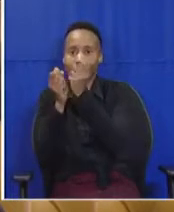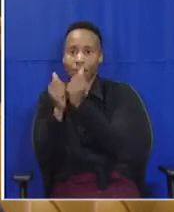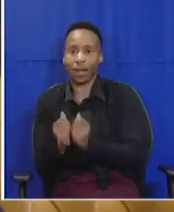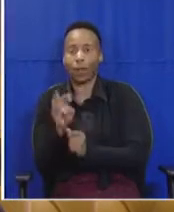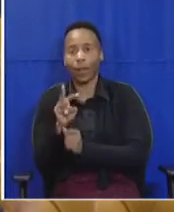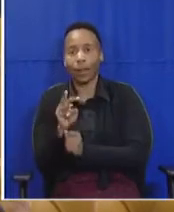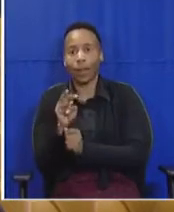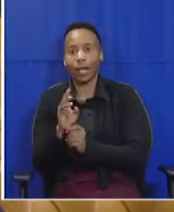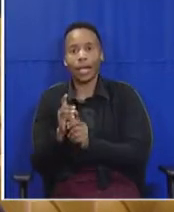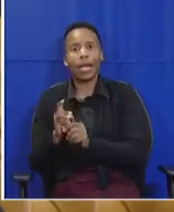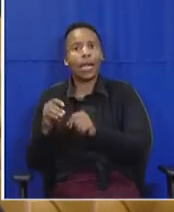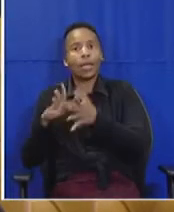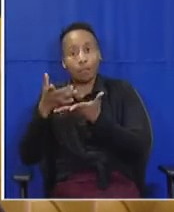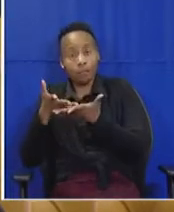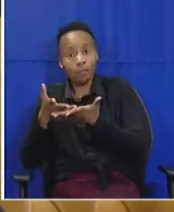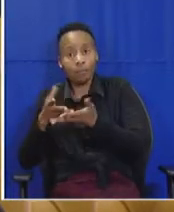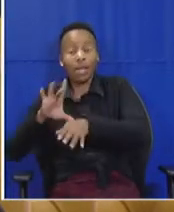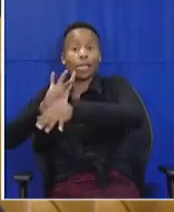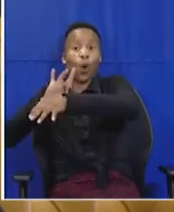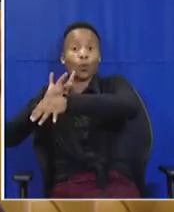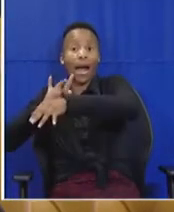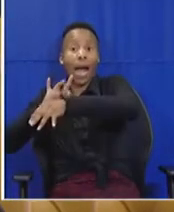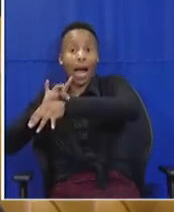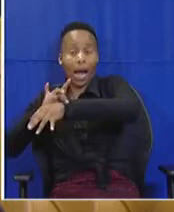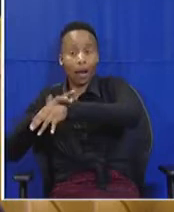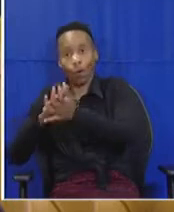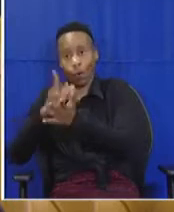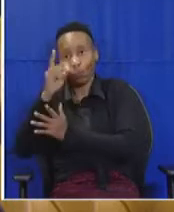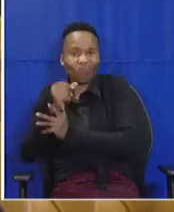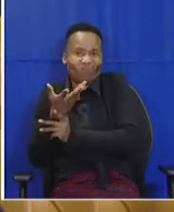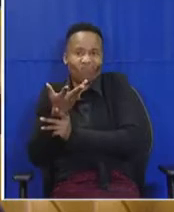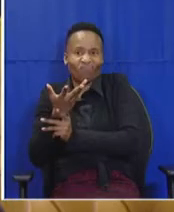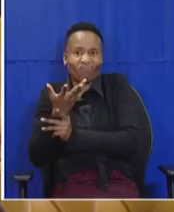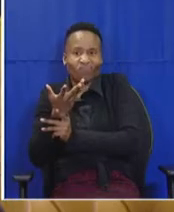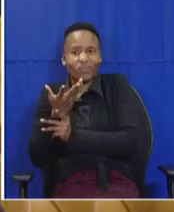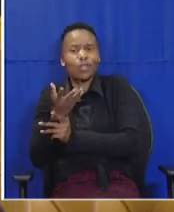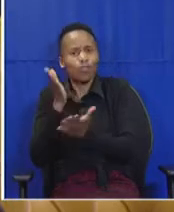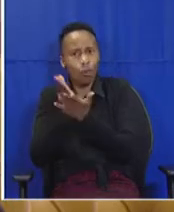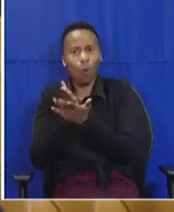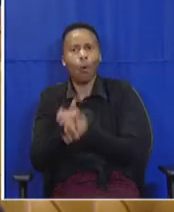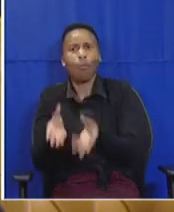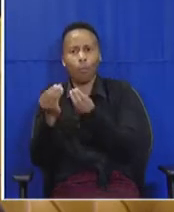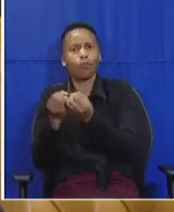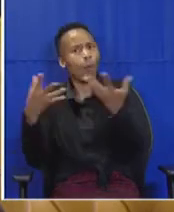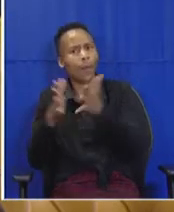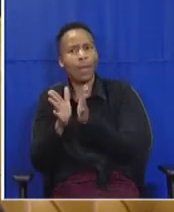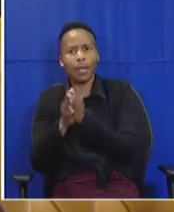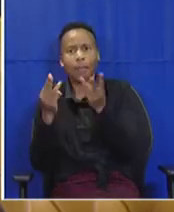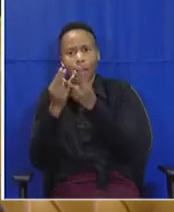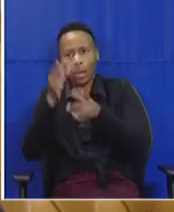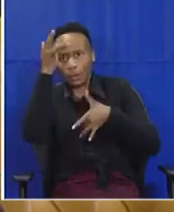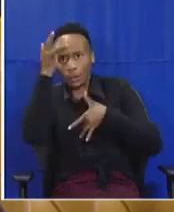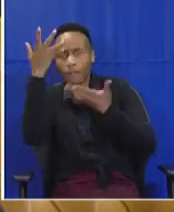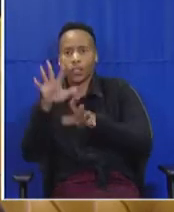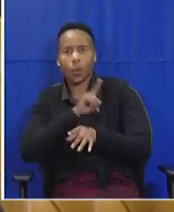doctor is assured that he's going to get so many patients because they are already under the scheme. So just giving the members